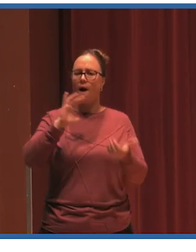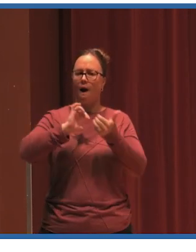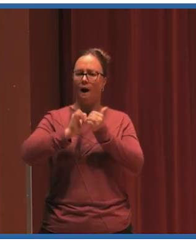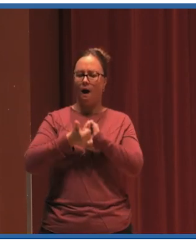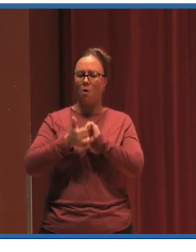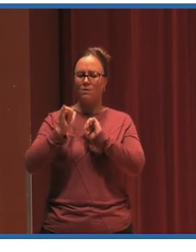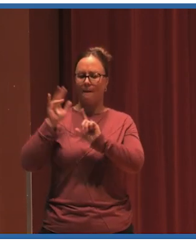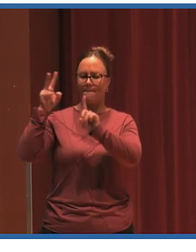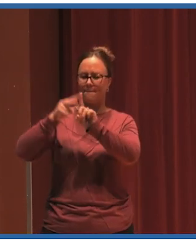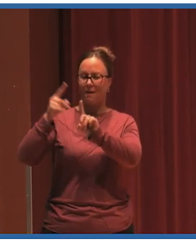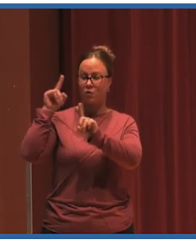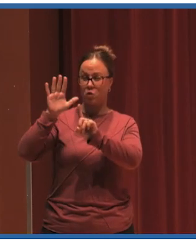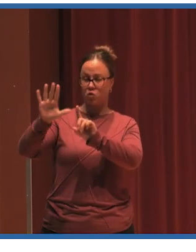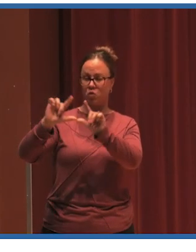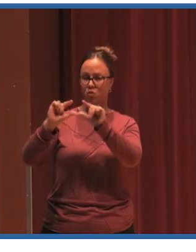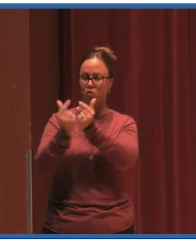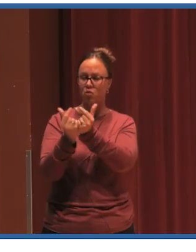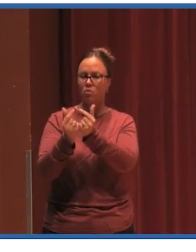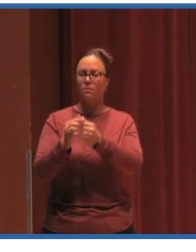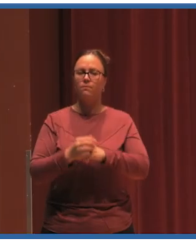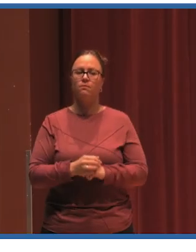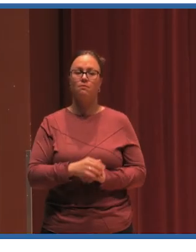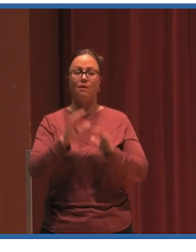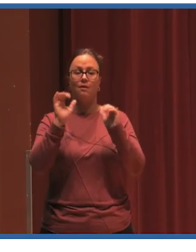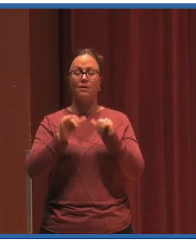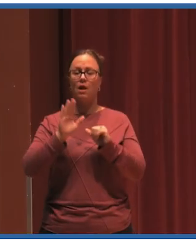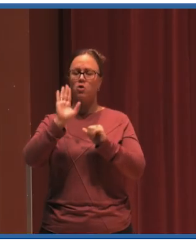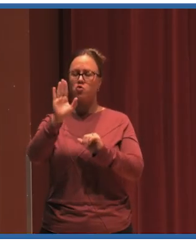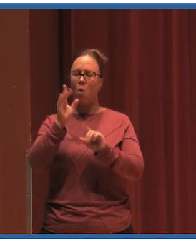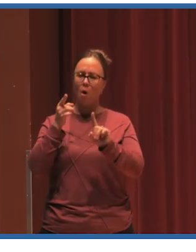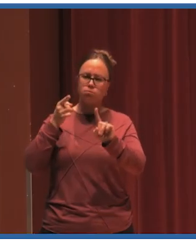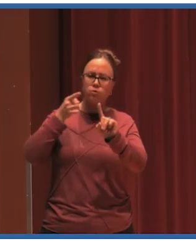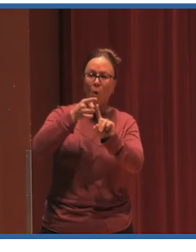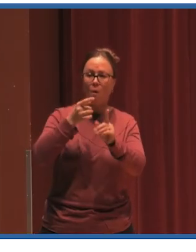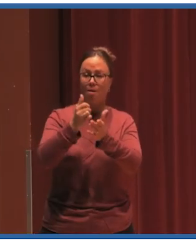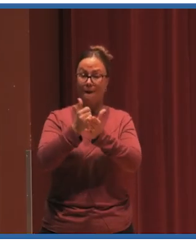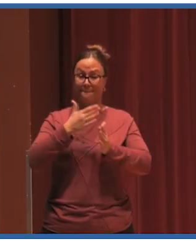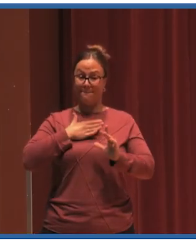group? And can your mission help my mission?